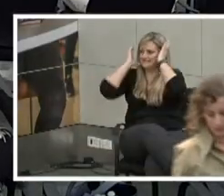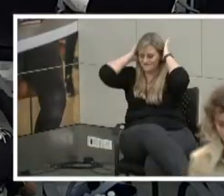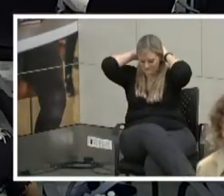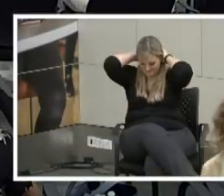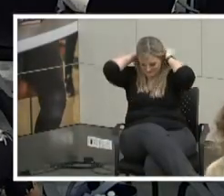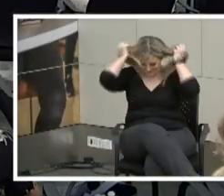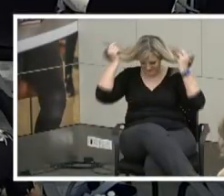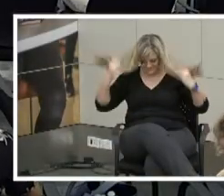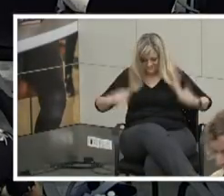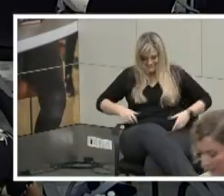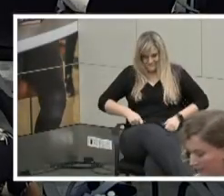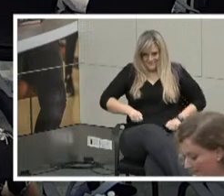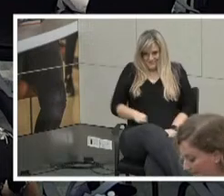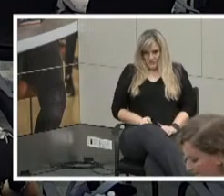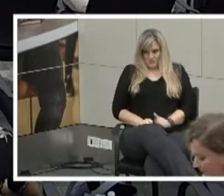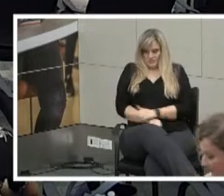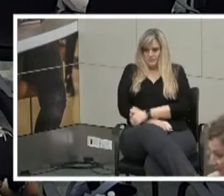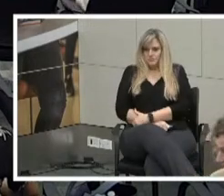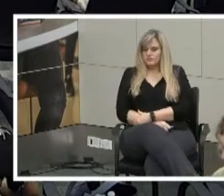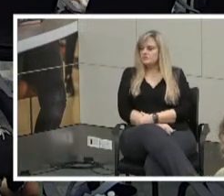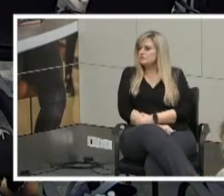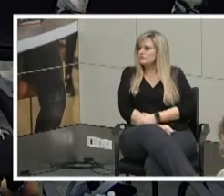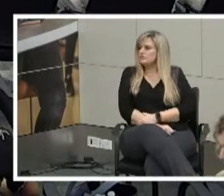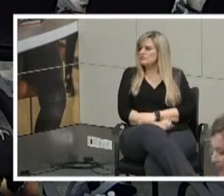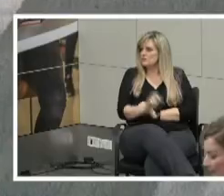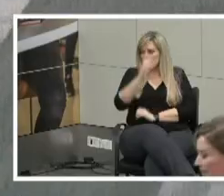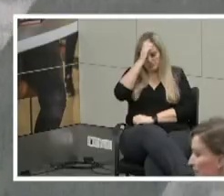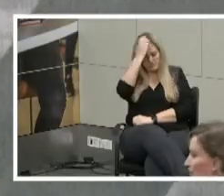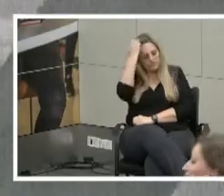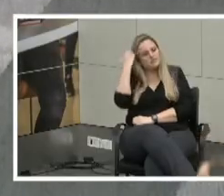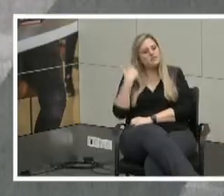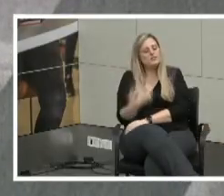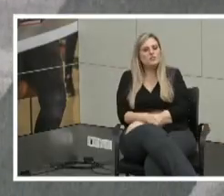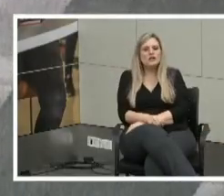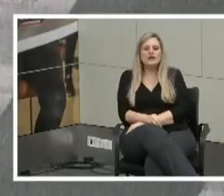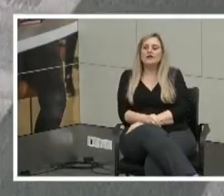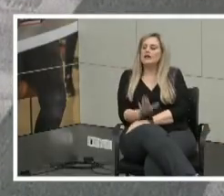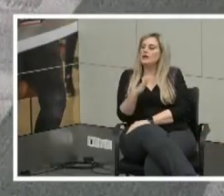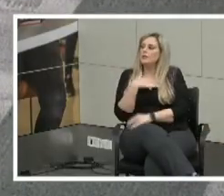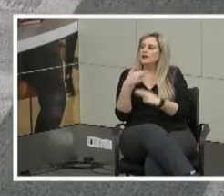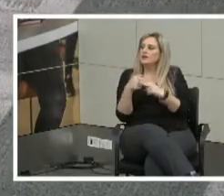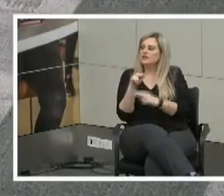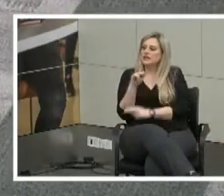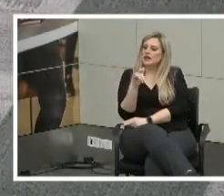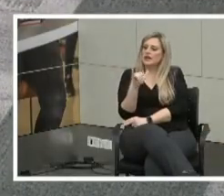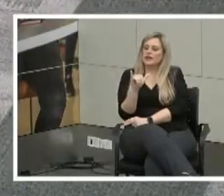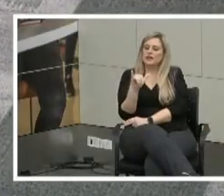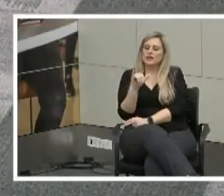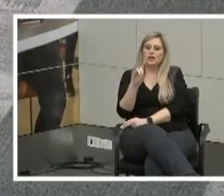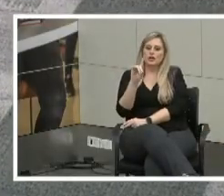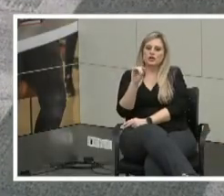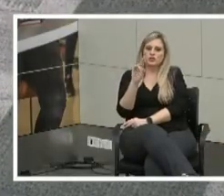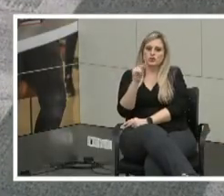speaker Kyle Dugan yes sir please go ahead my name is Kyle Dugan and I'm a father of twin four-year-olds in this